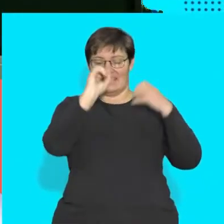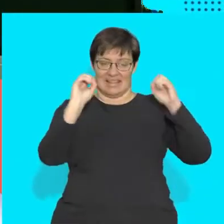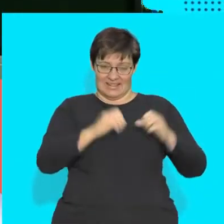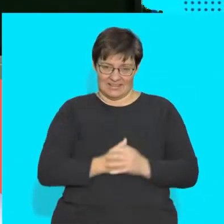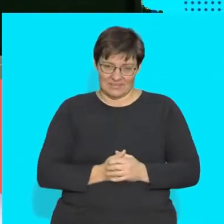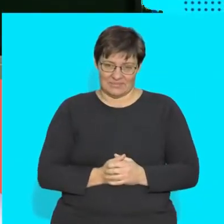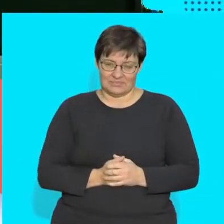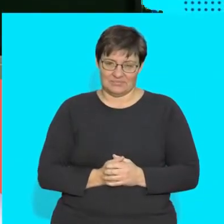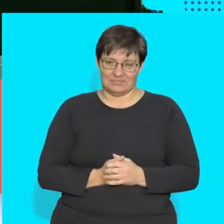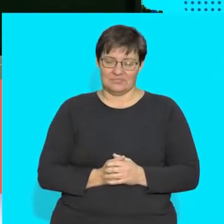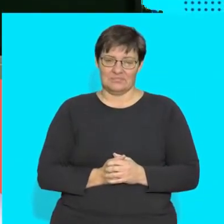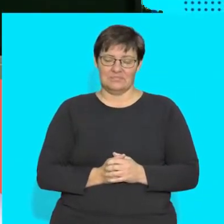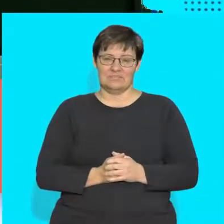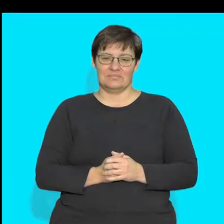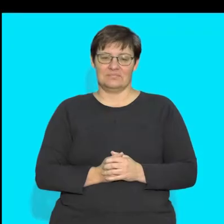look at later.